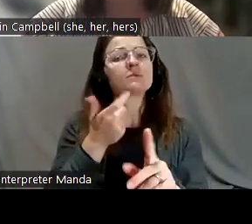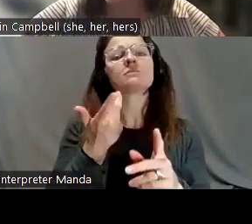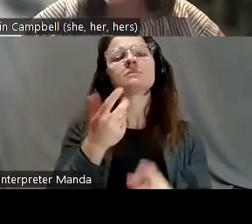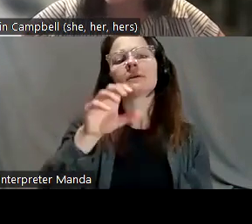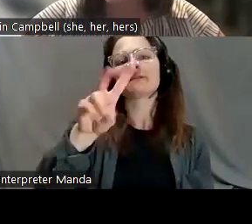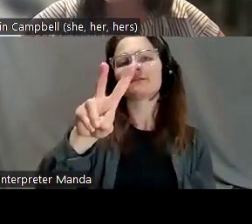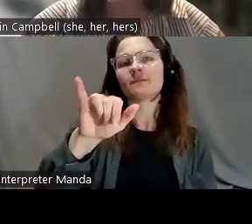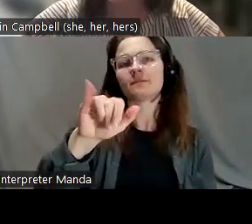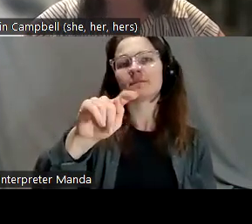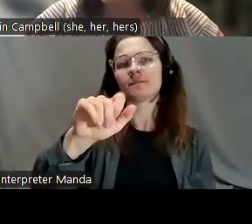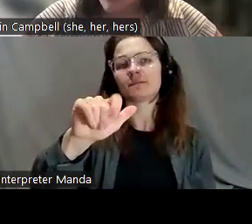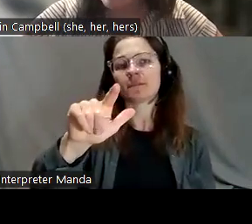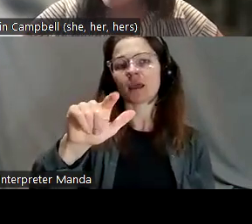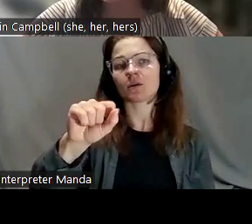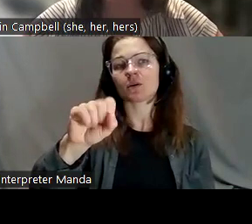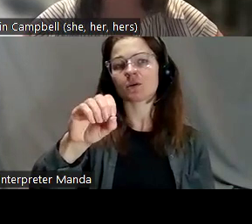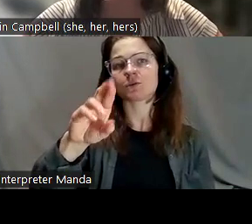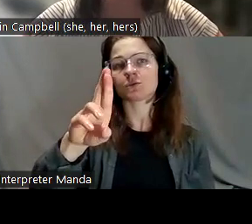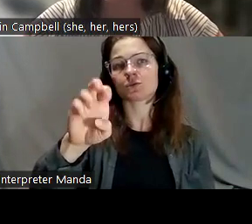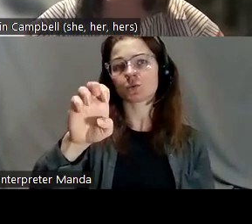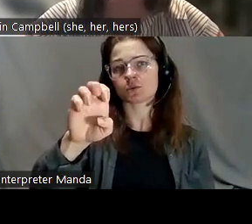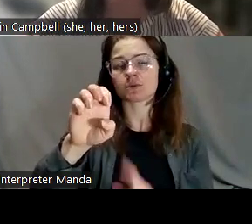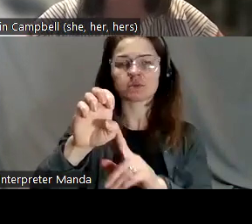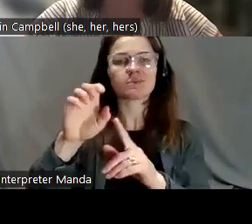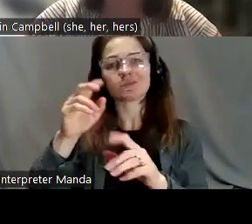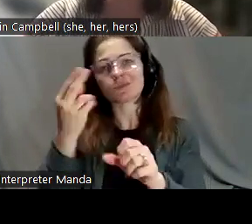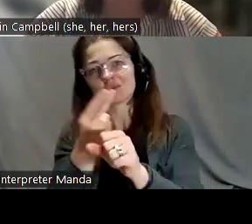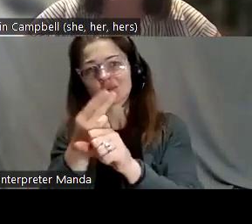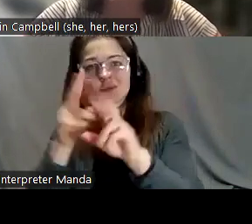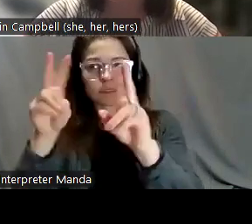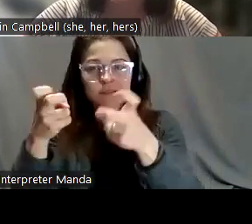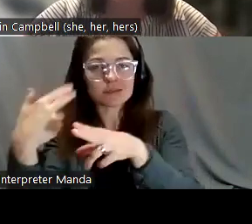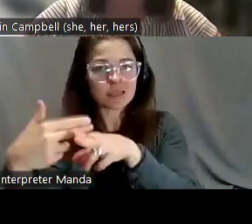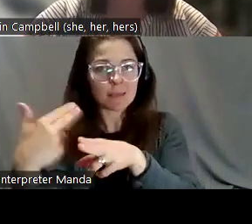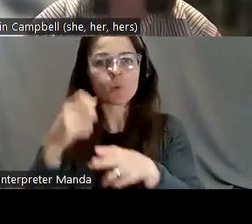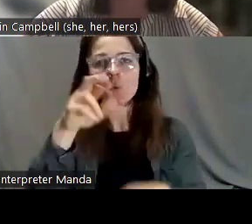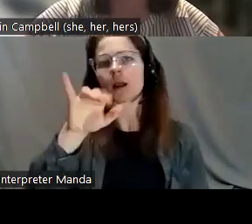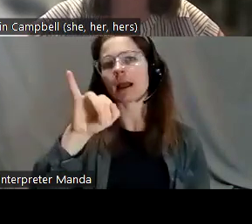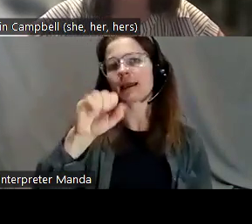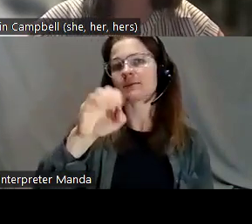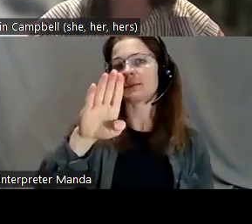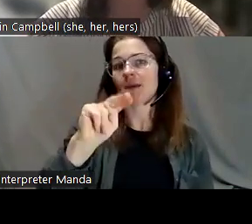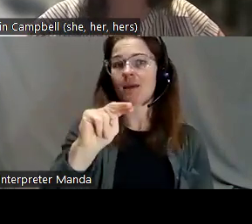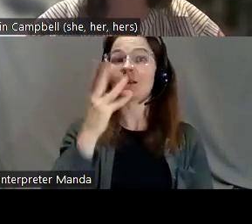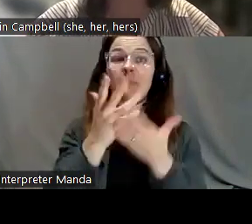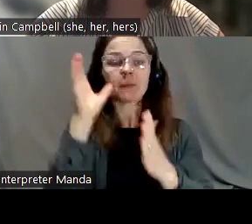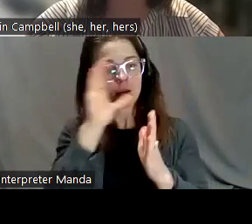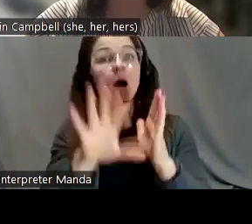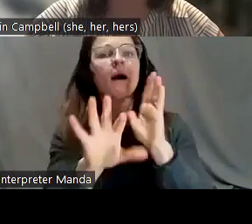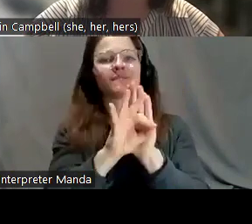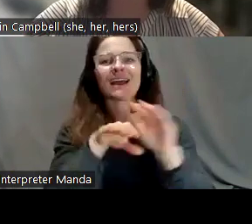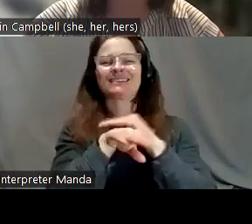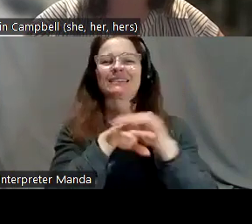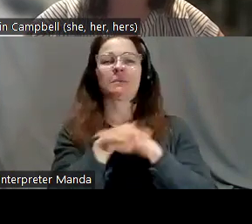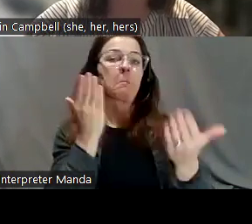or ISBN number and might be able to find a version that works for them already created. We also, like Tyler said, we